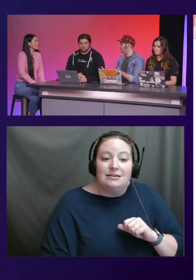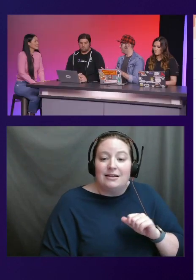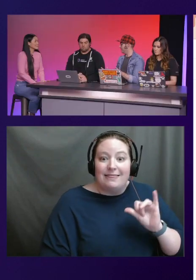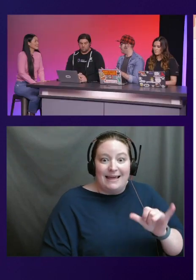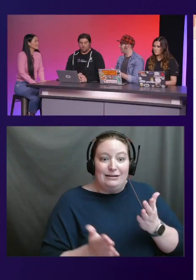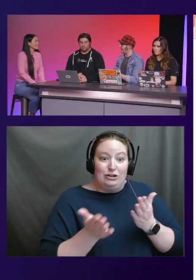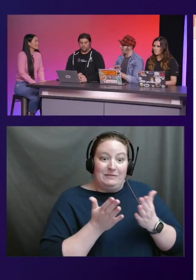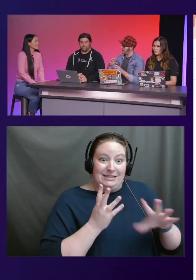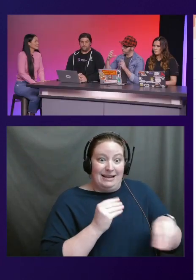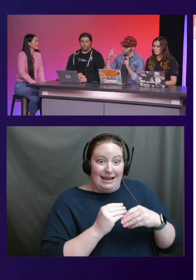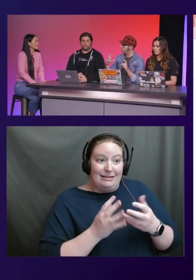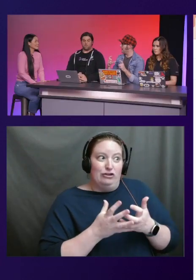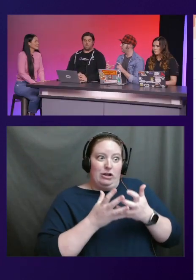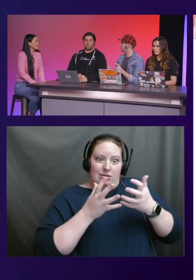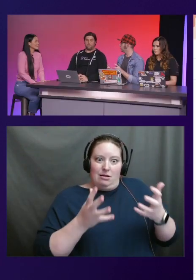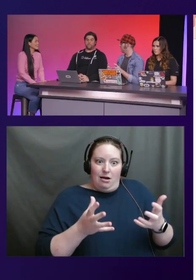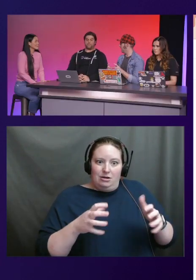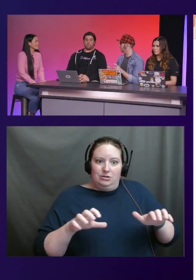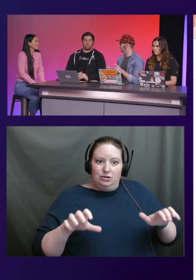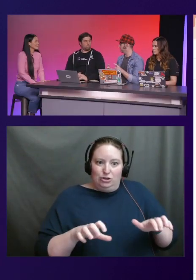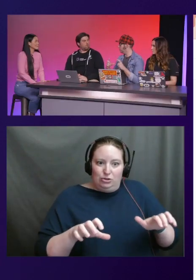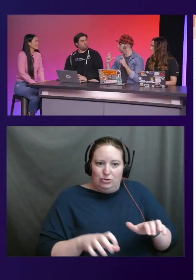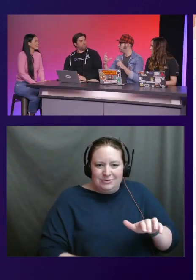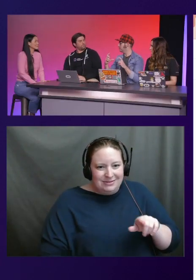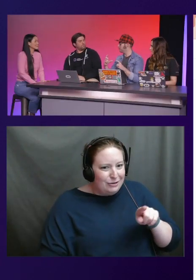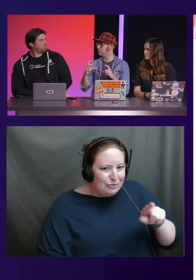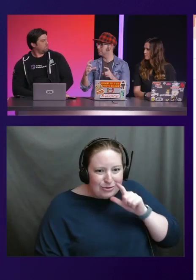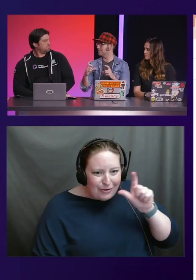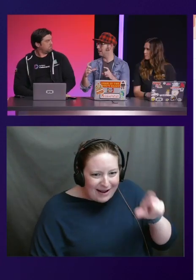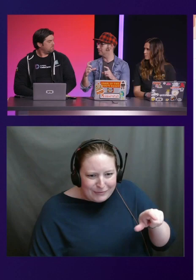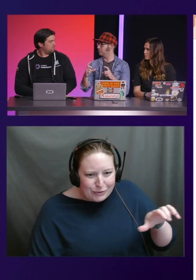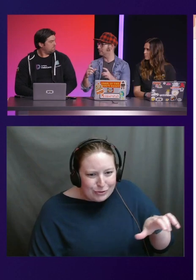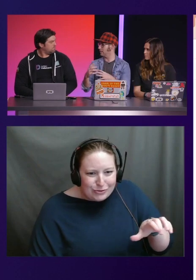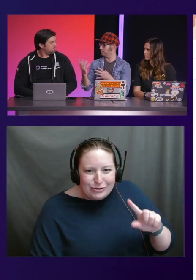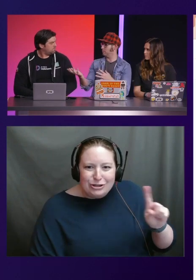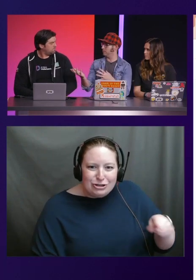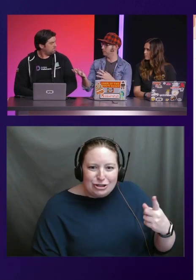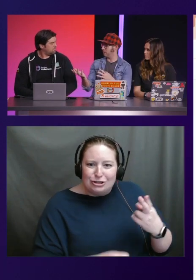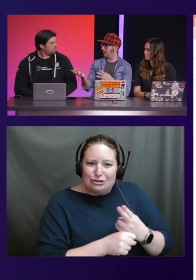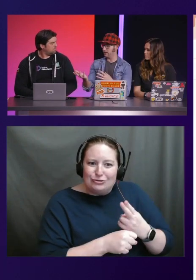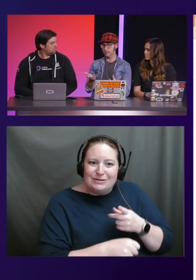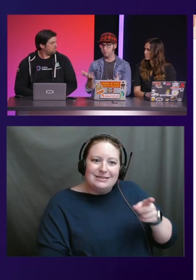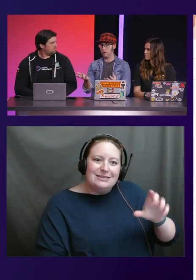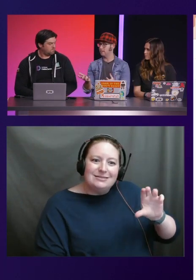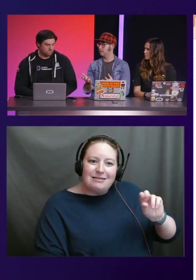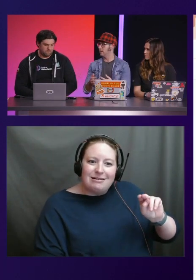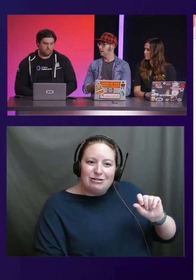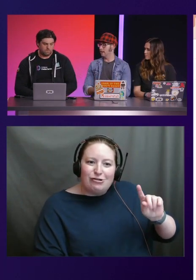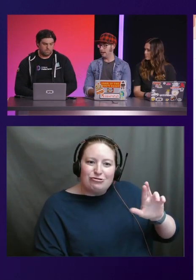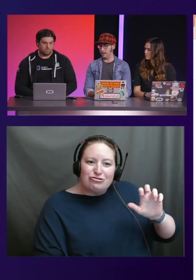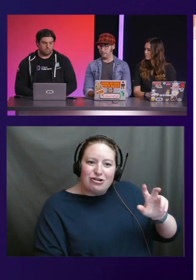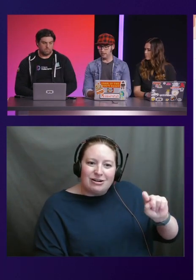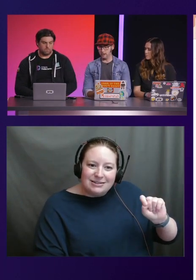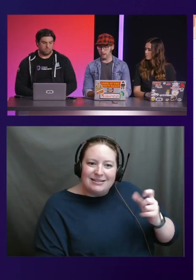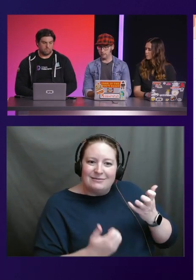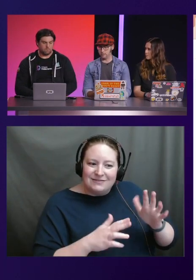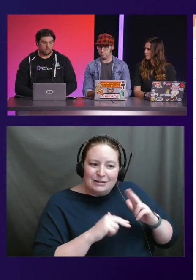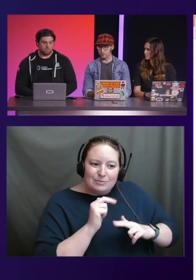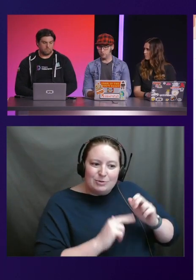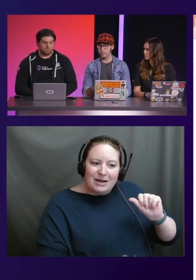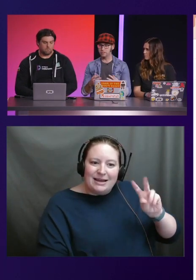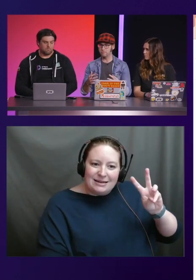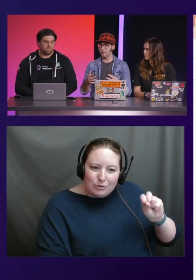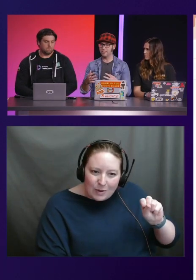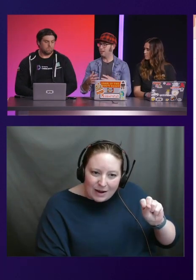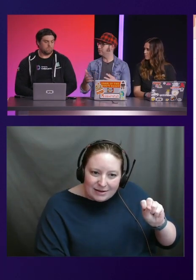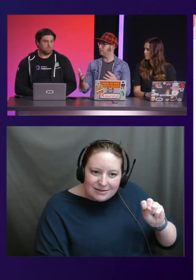to do there, right? Yep. And you don't have to do that. Right. You just use this construct that was built by Yeah. AWS, and